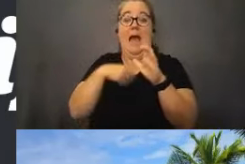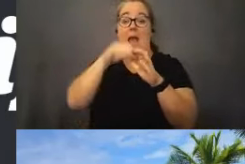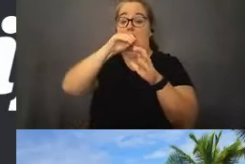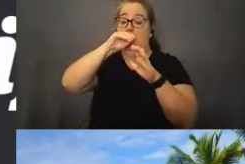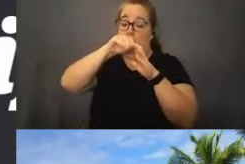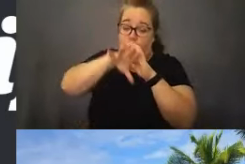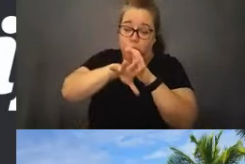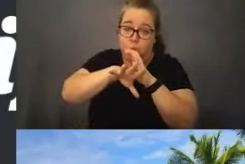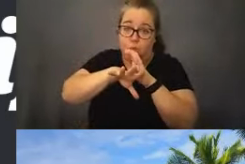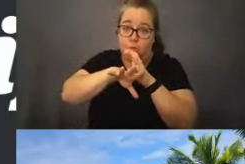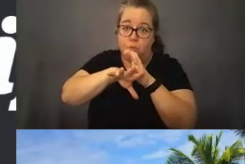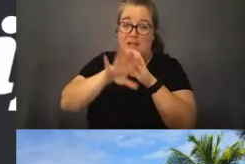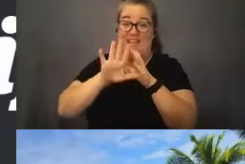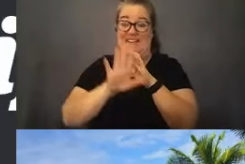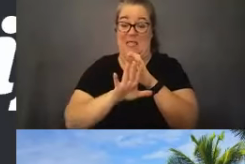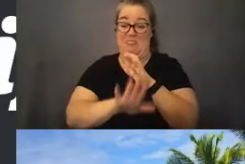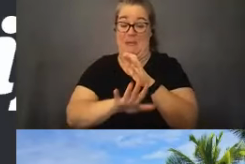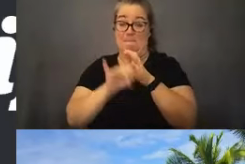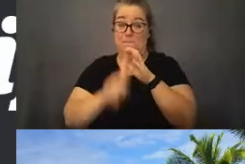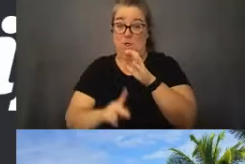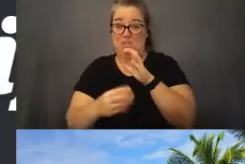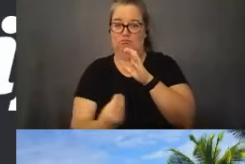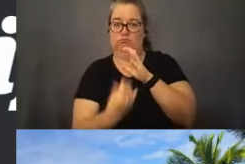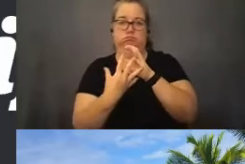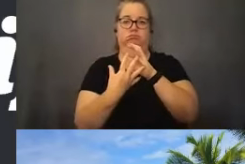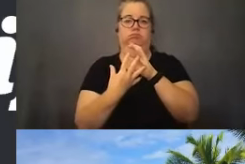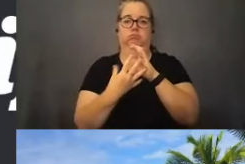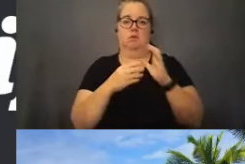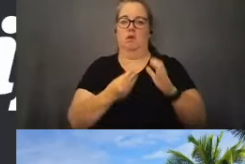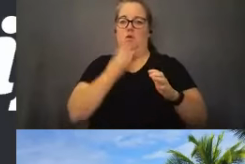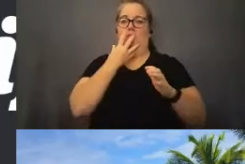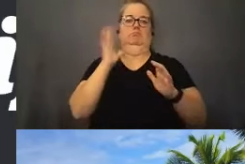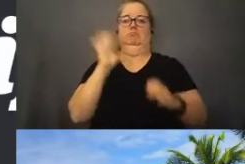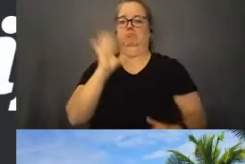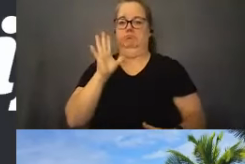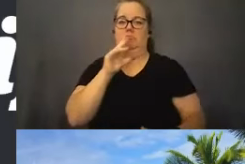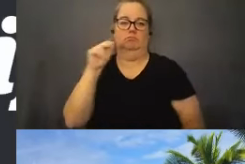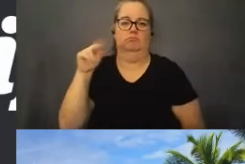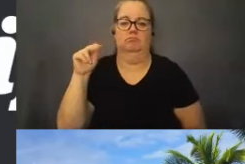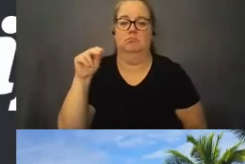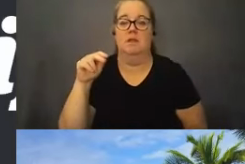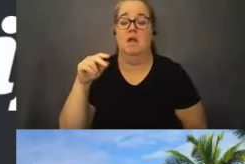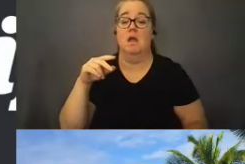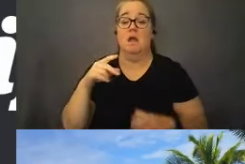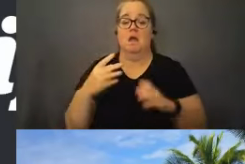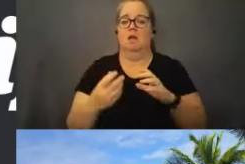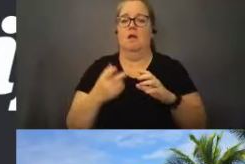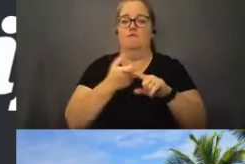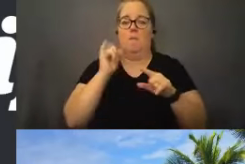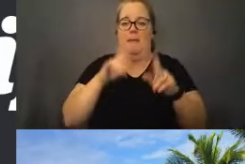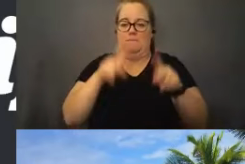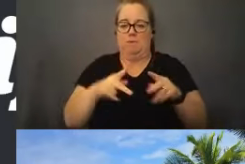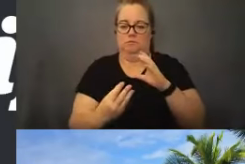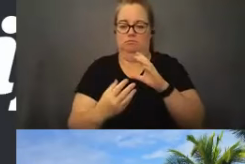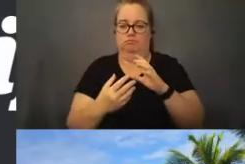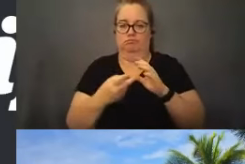through, but the air does not come back into my mouth. Anything that is coming out of their body just goes out to the side. So I'm